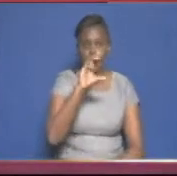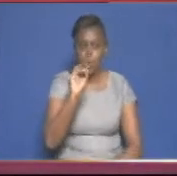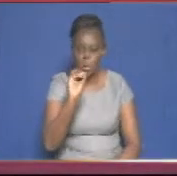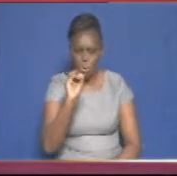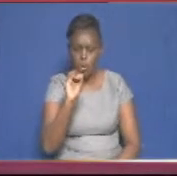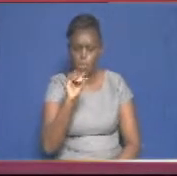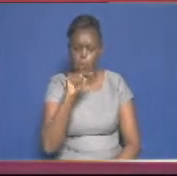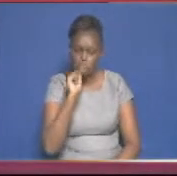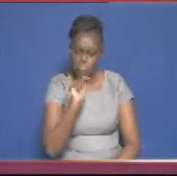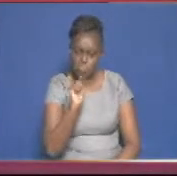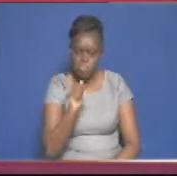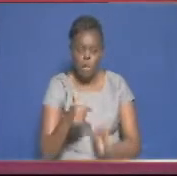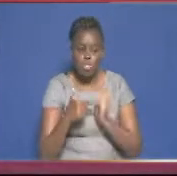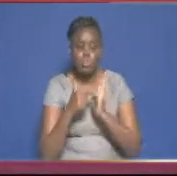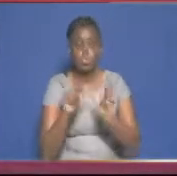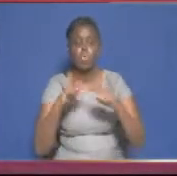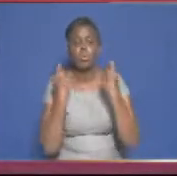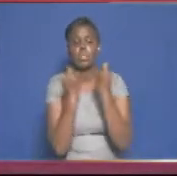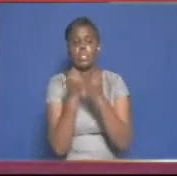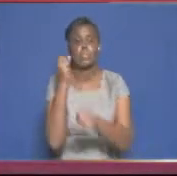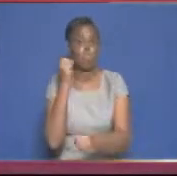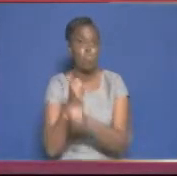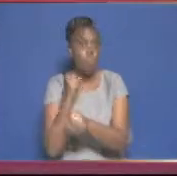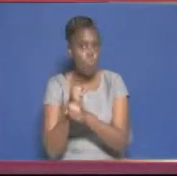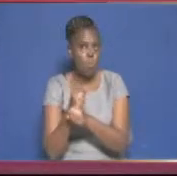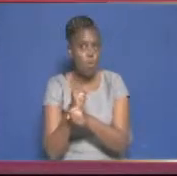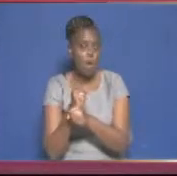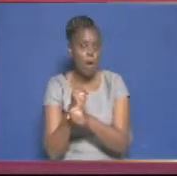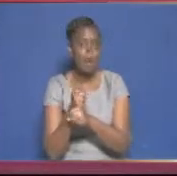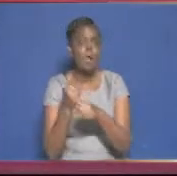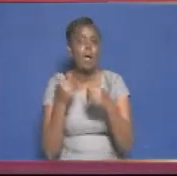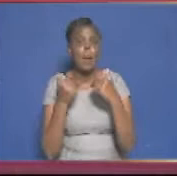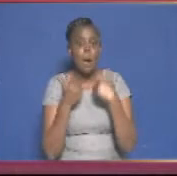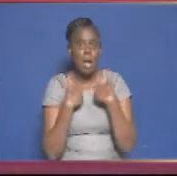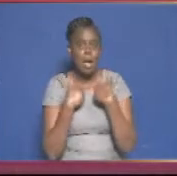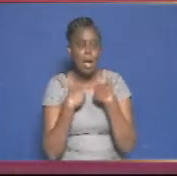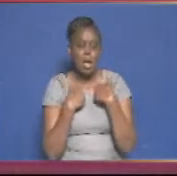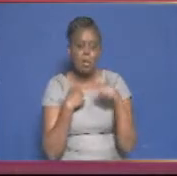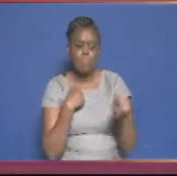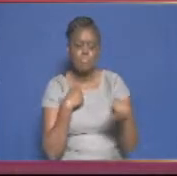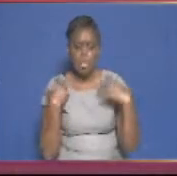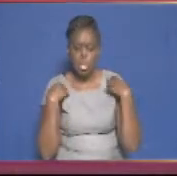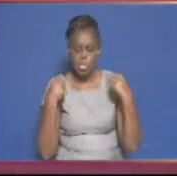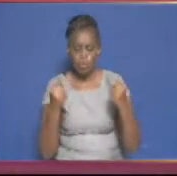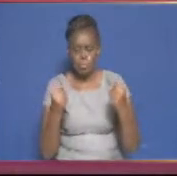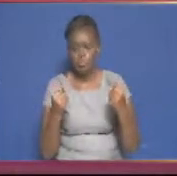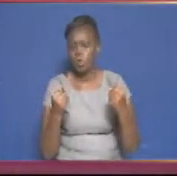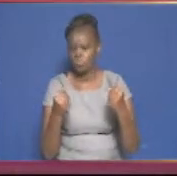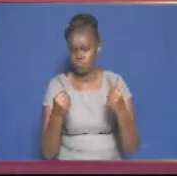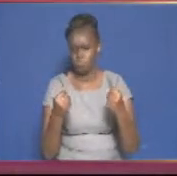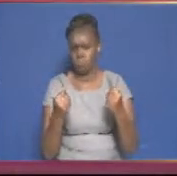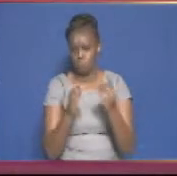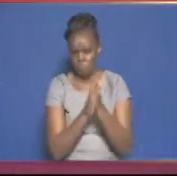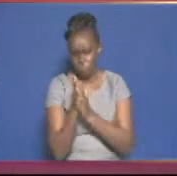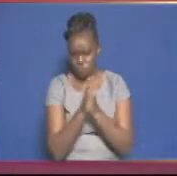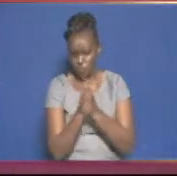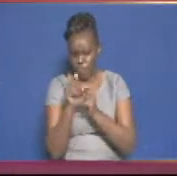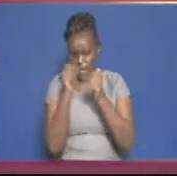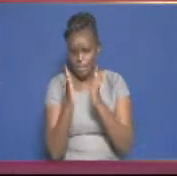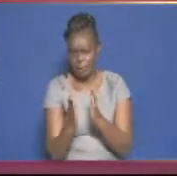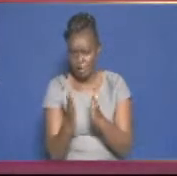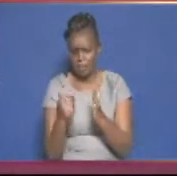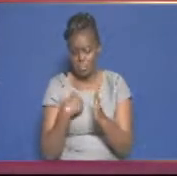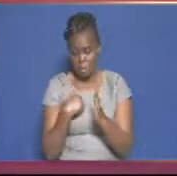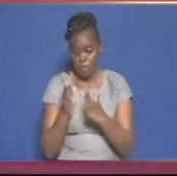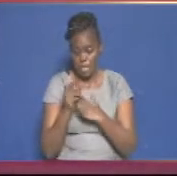team working, Mr. Speaker. He leaves behind a strong legacy of charisma, Mr. Speaker. He used to lead us